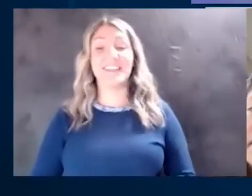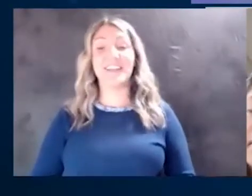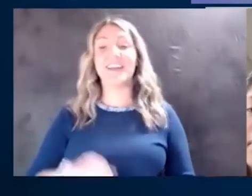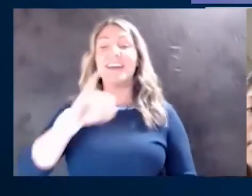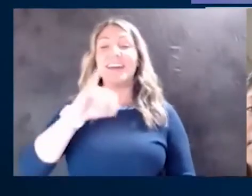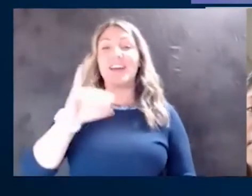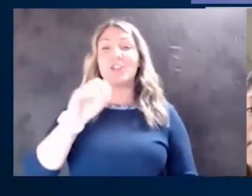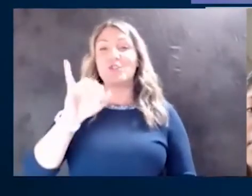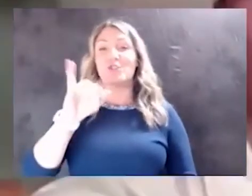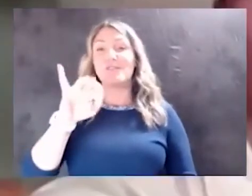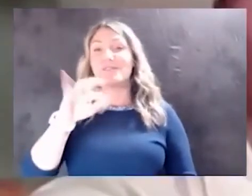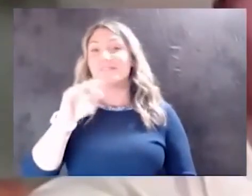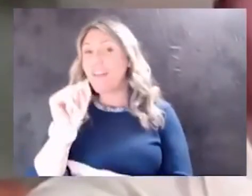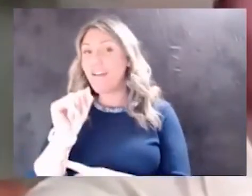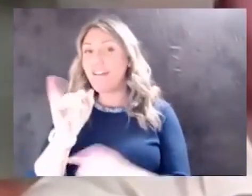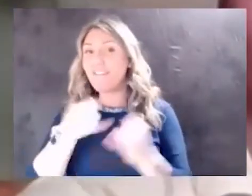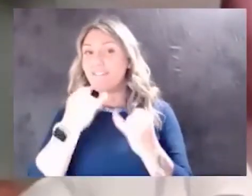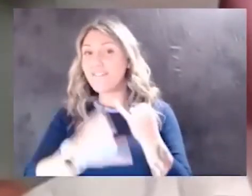thoughts?